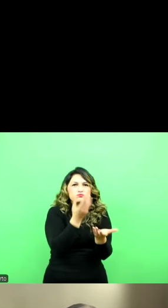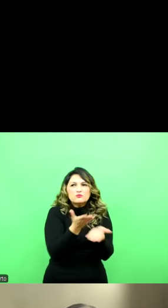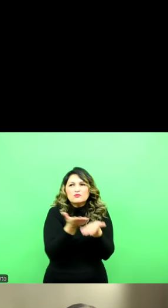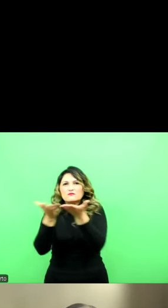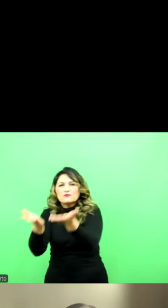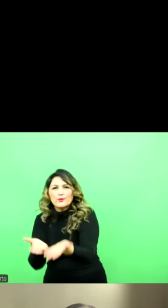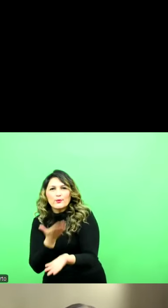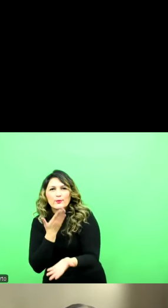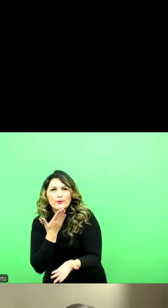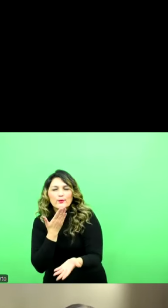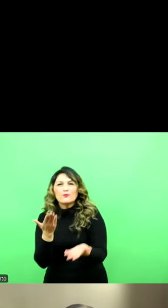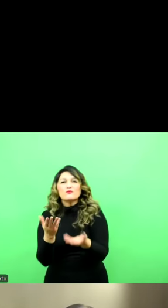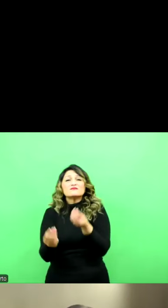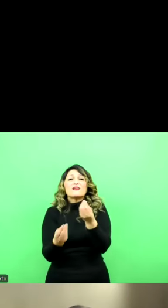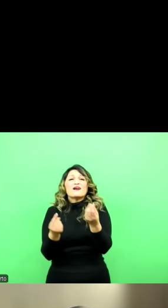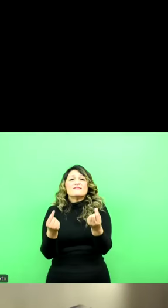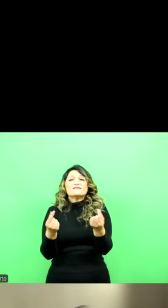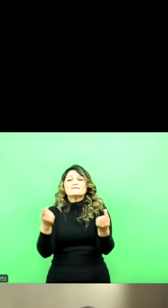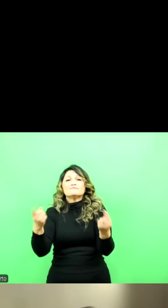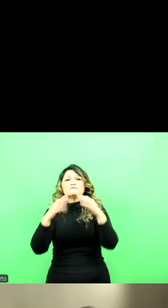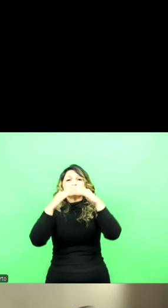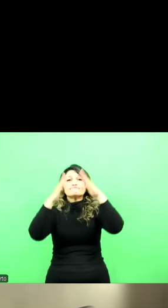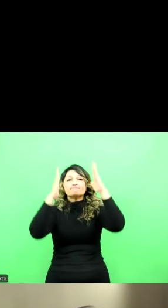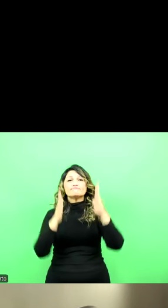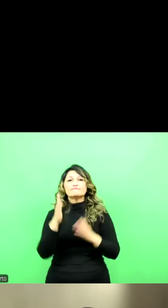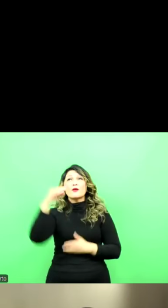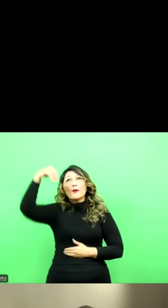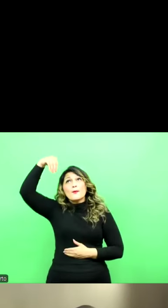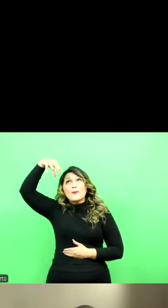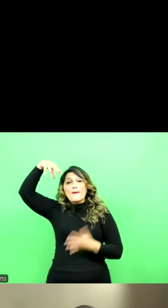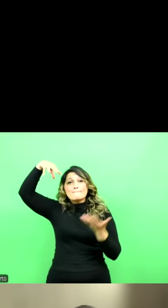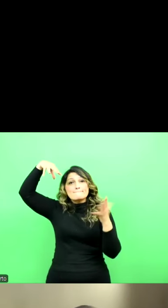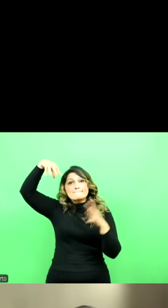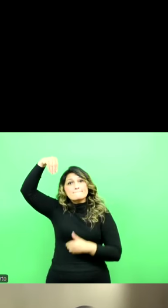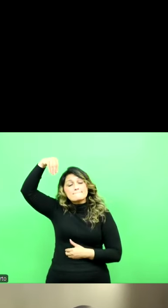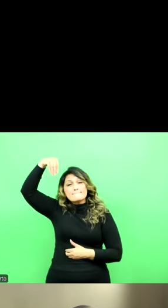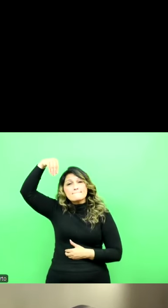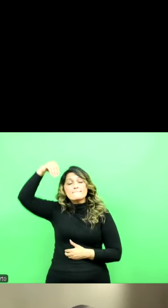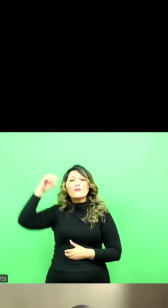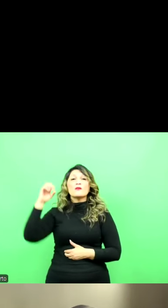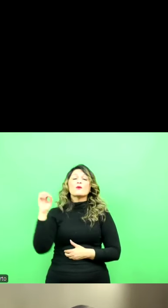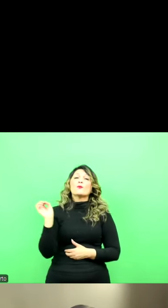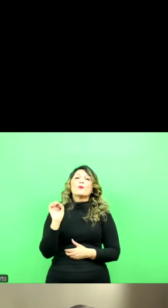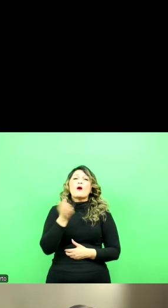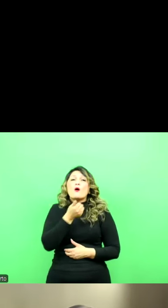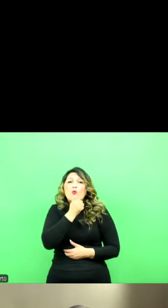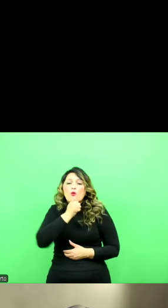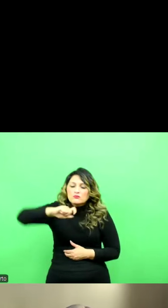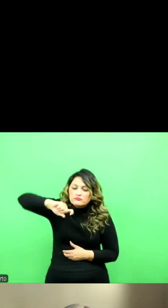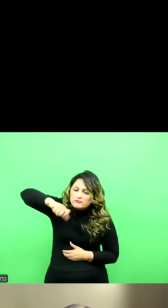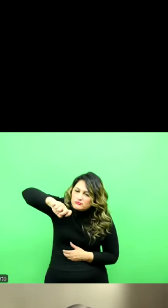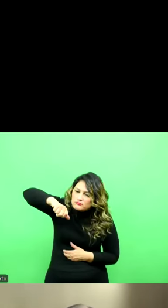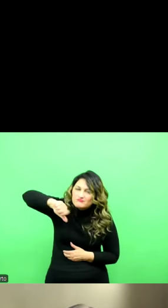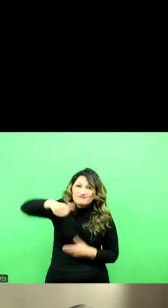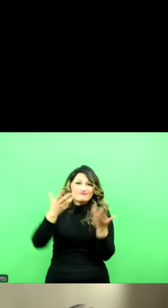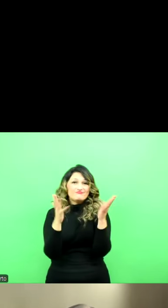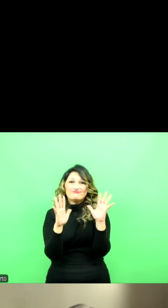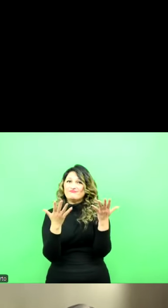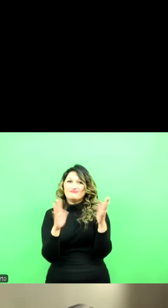to news. Now, what are the impacts that older persons face? Well, there's